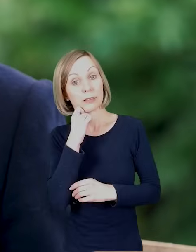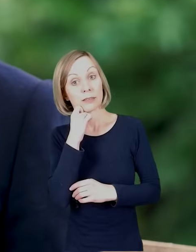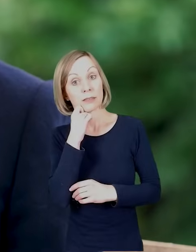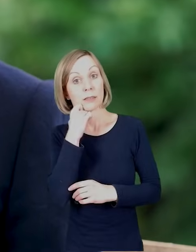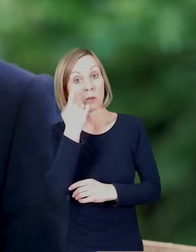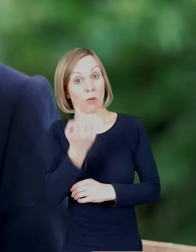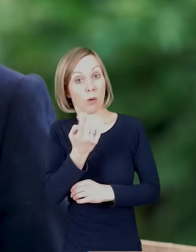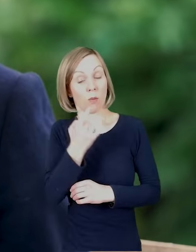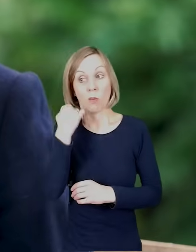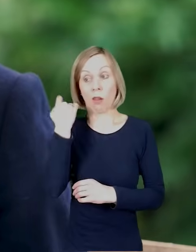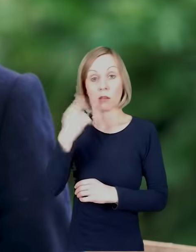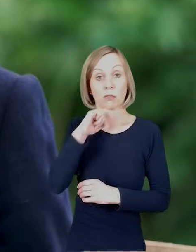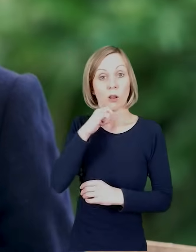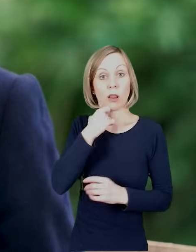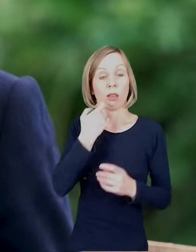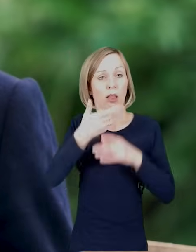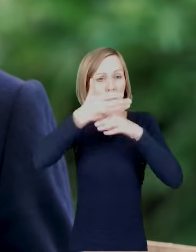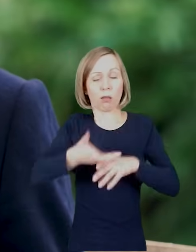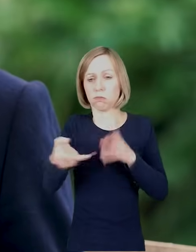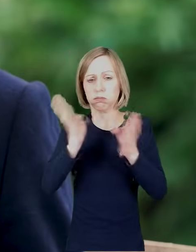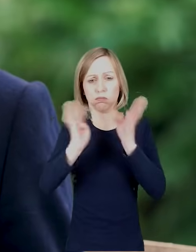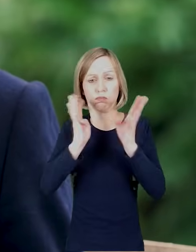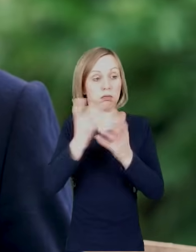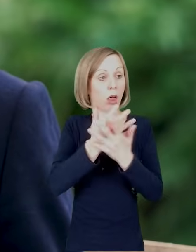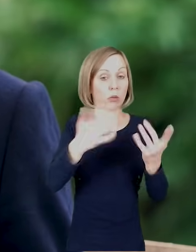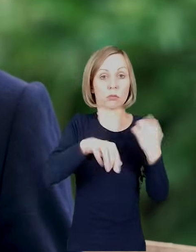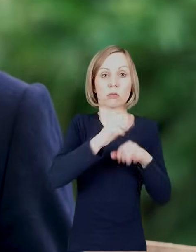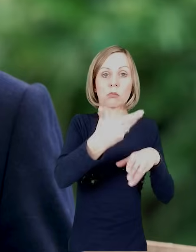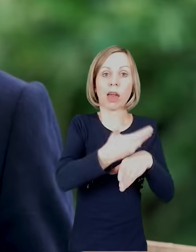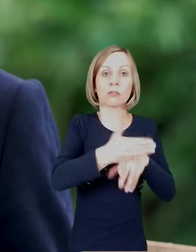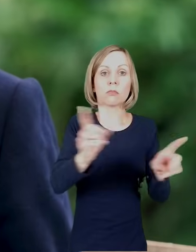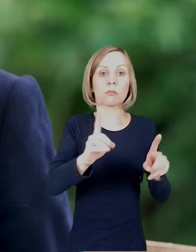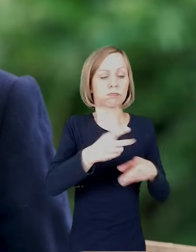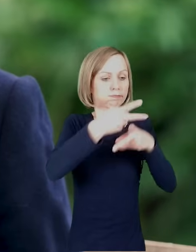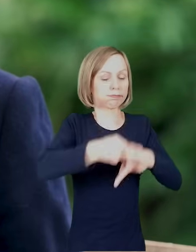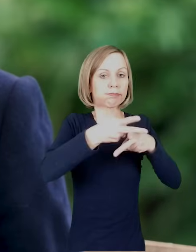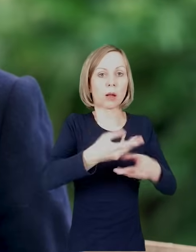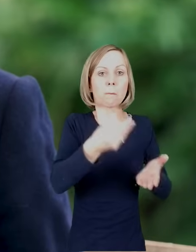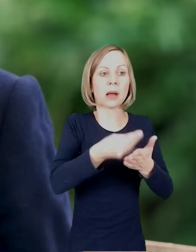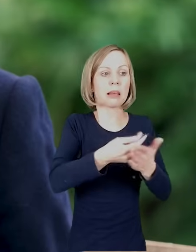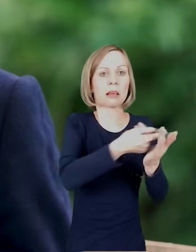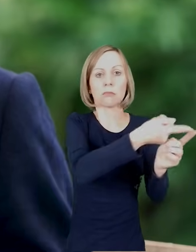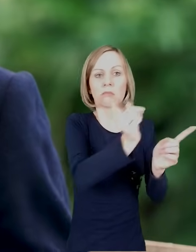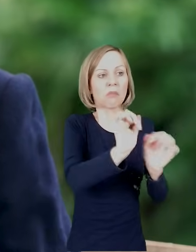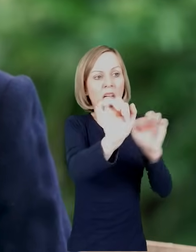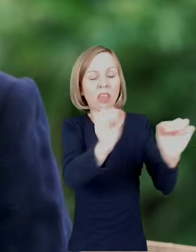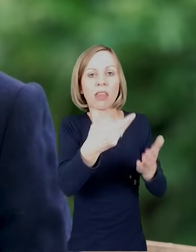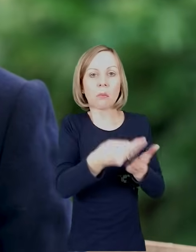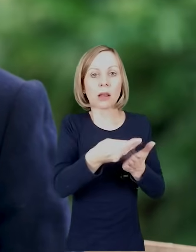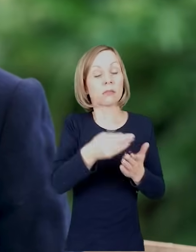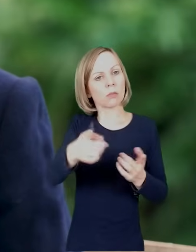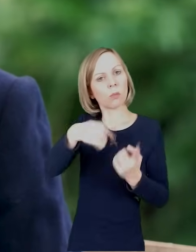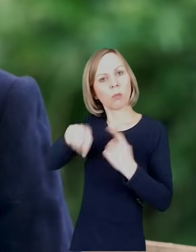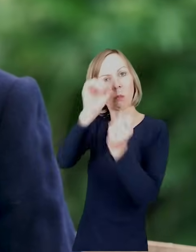The City of London will be bustling with people again tomorrow, many of them hard at work managing other people's money. We might imagine the scene